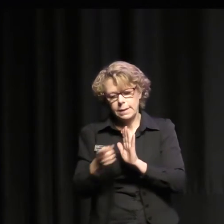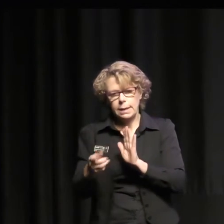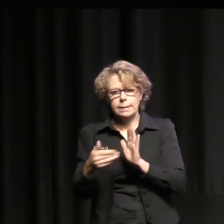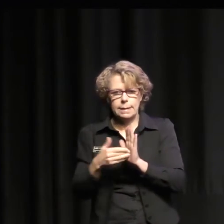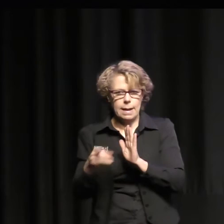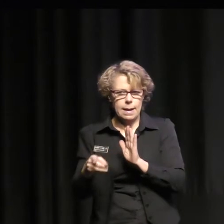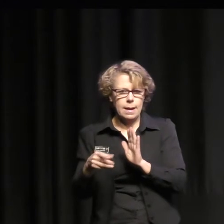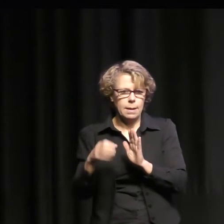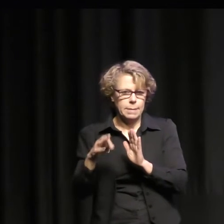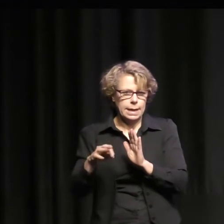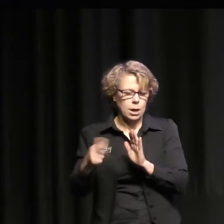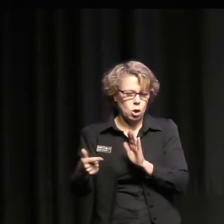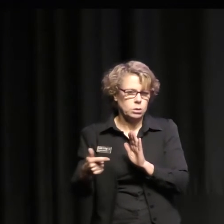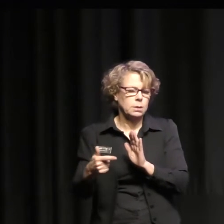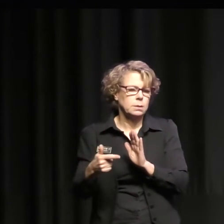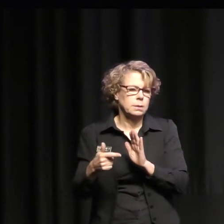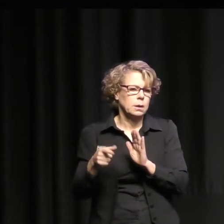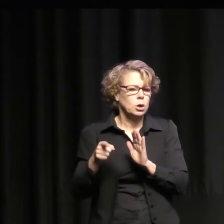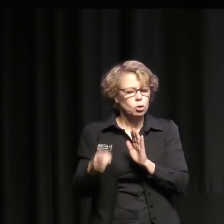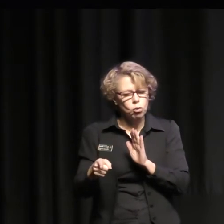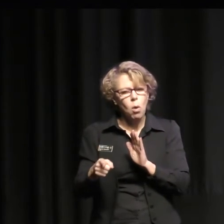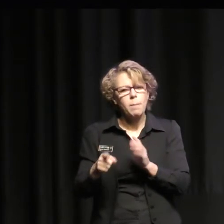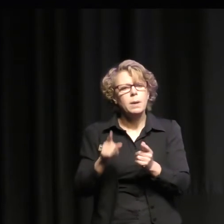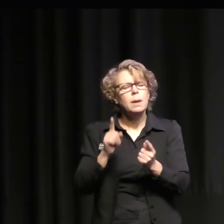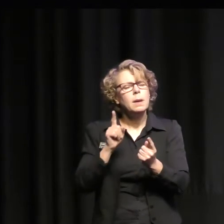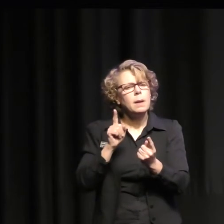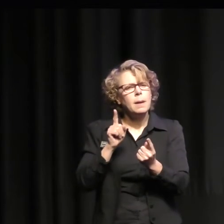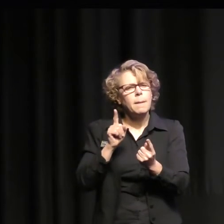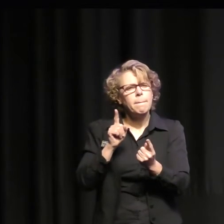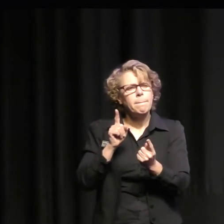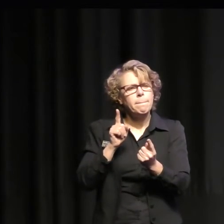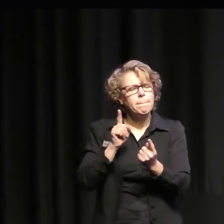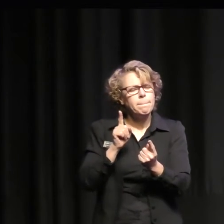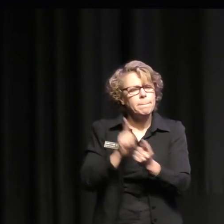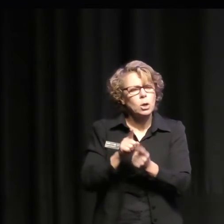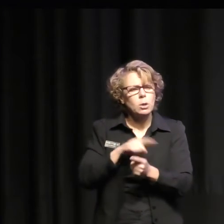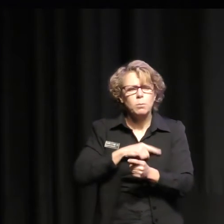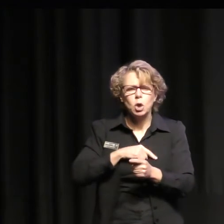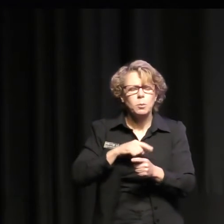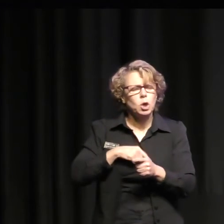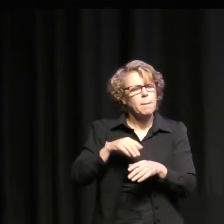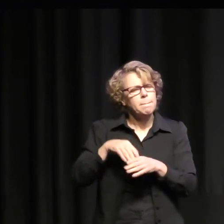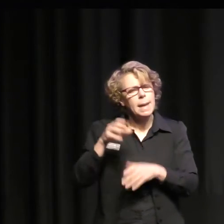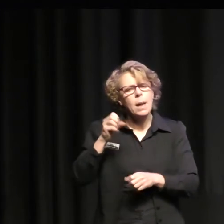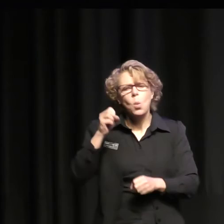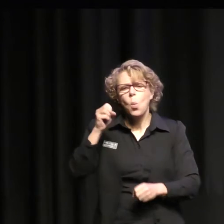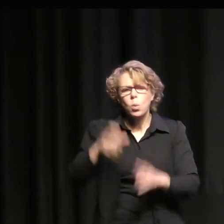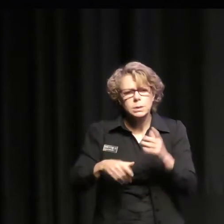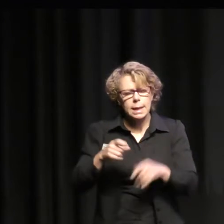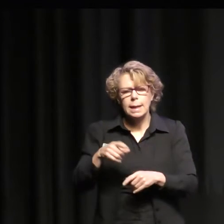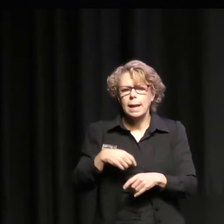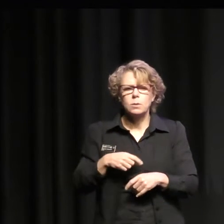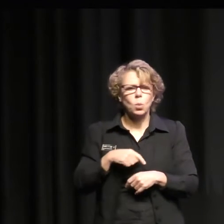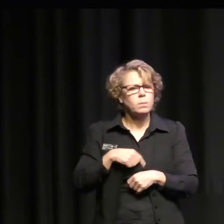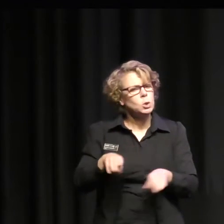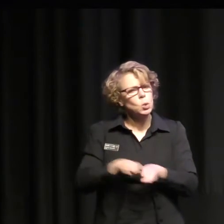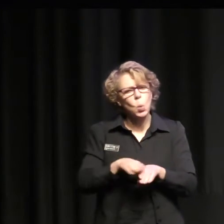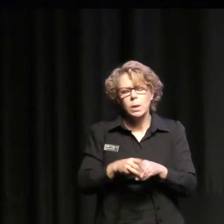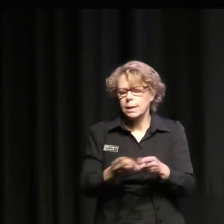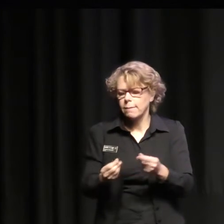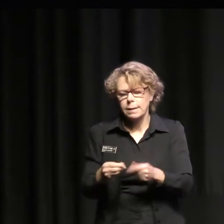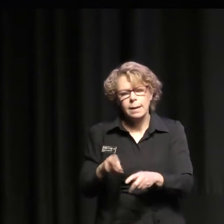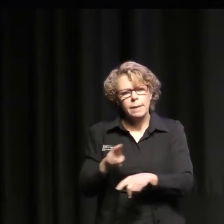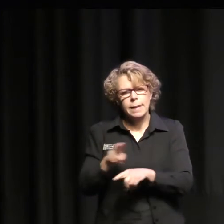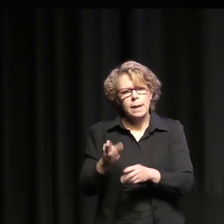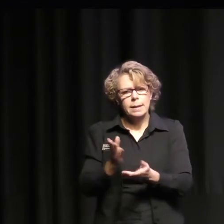Precariat faces much greater insecurity and inequality than is measured just by incomes.